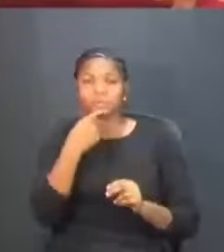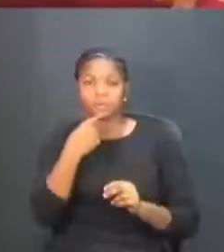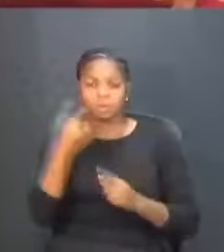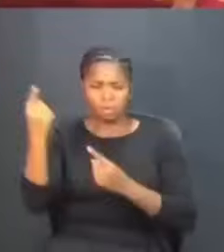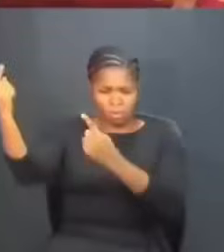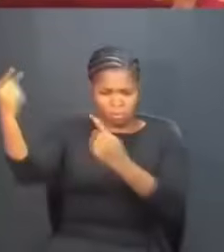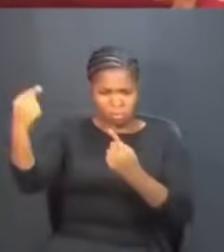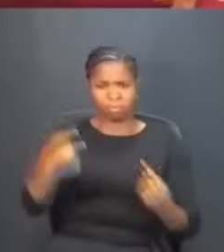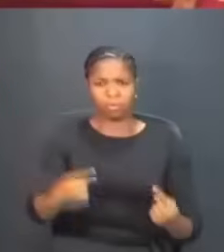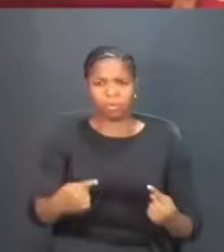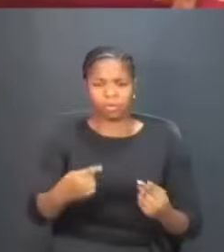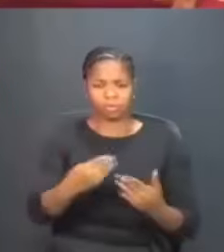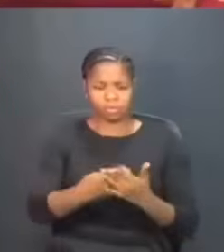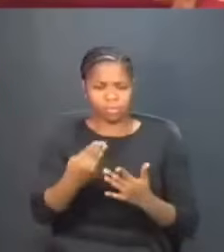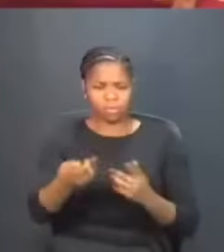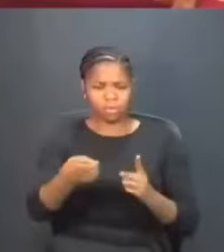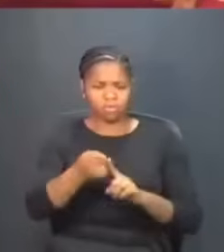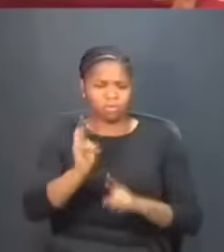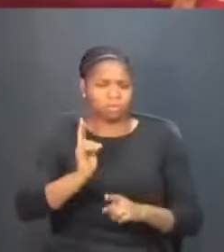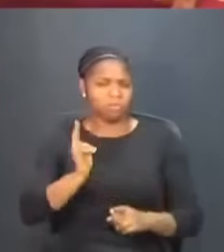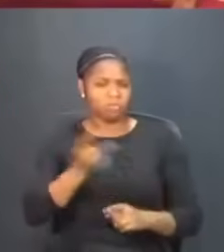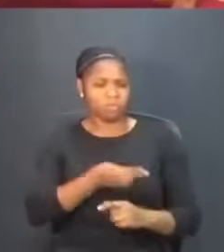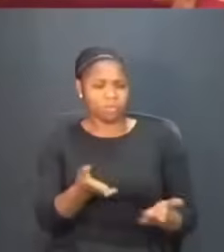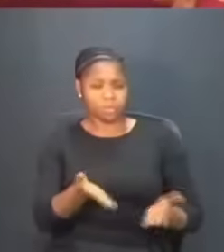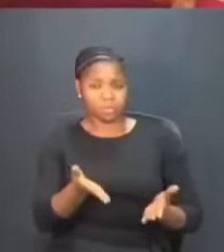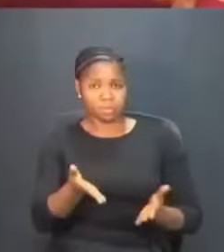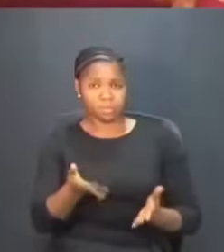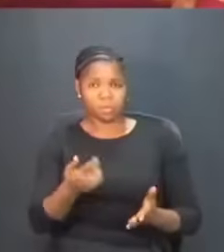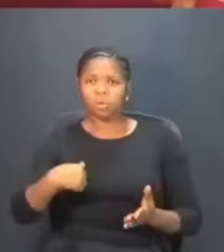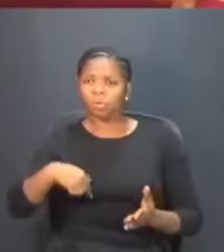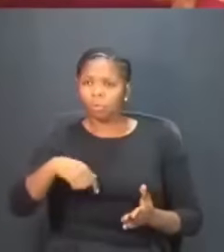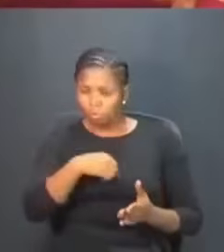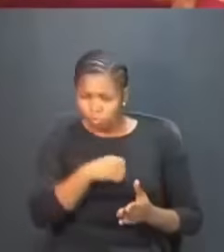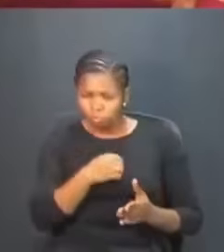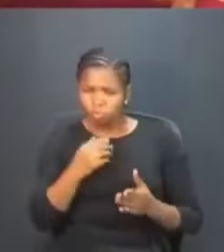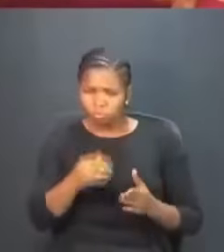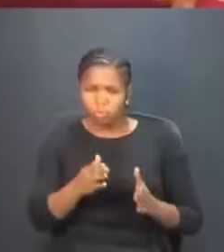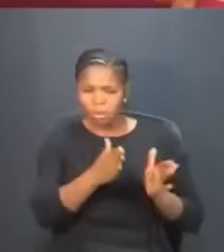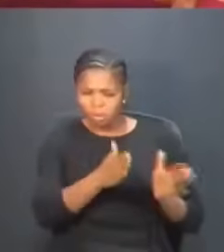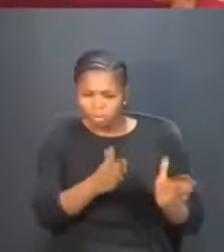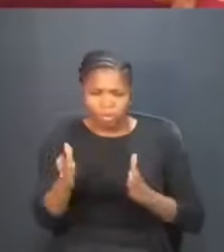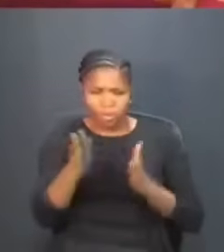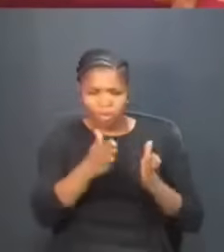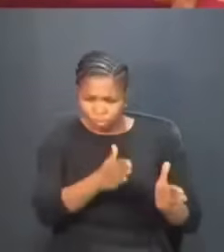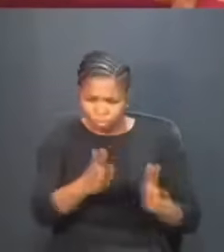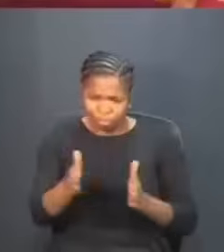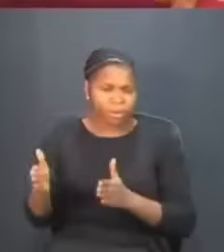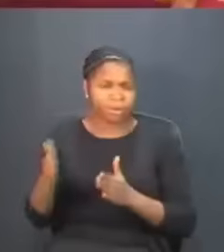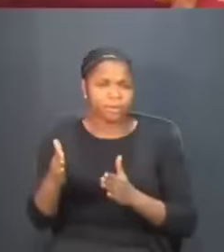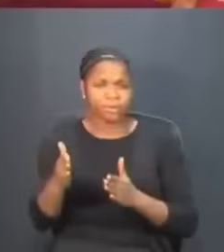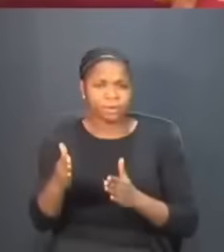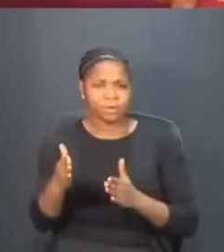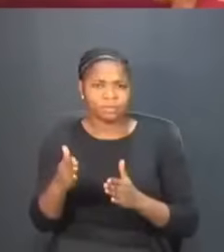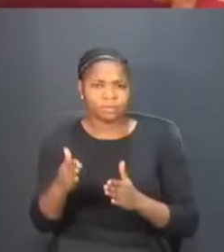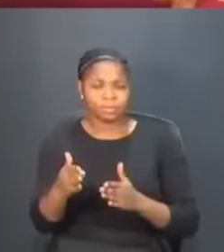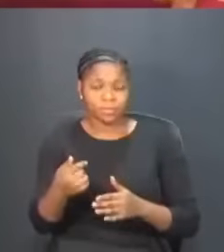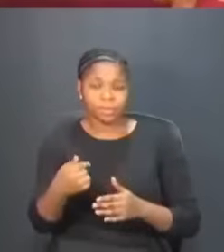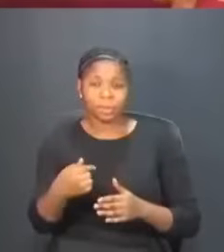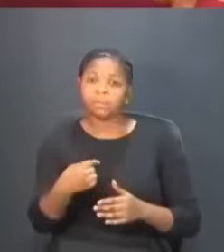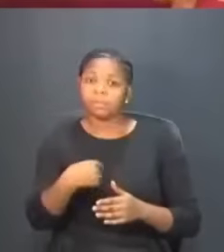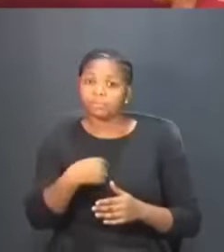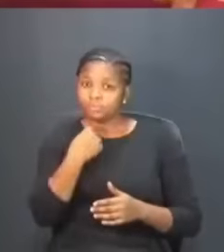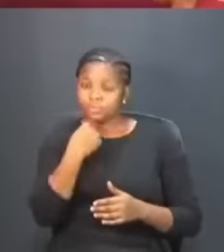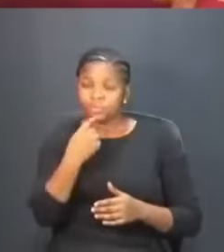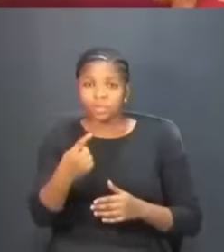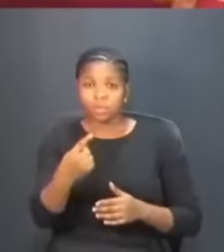us here. And so we are putting in place a lot of mechanisms. And I've given you the assurance that your 2,000 bags of paddy